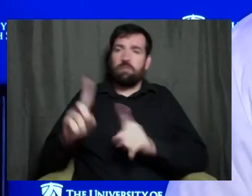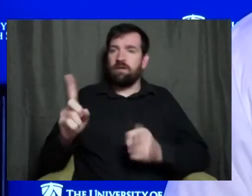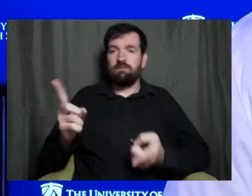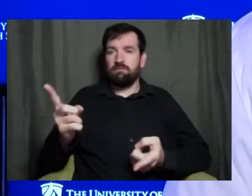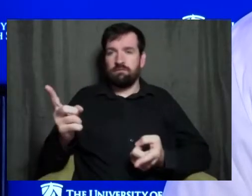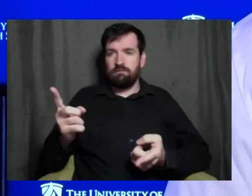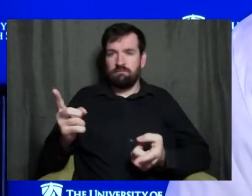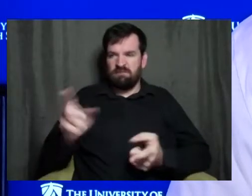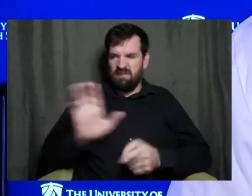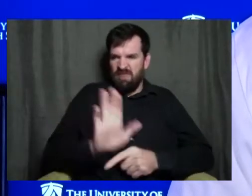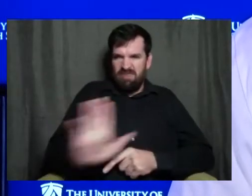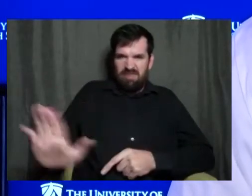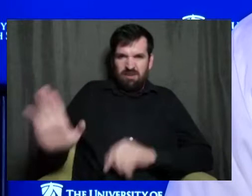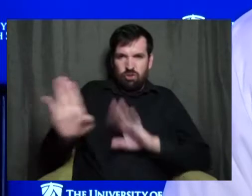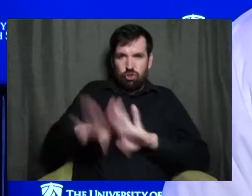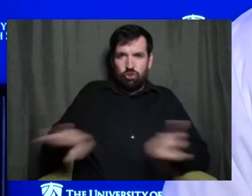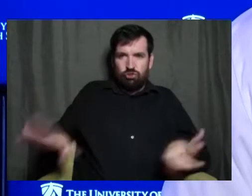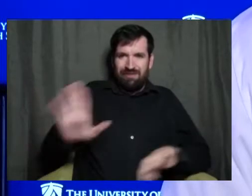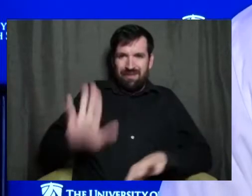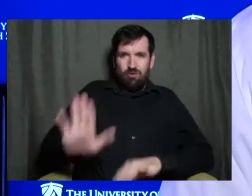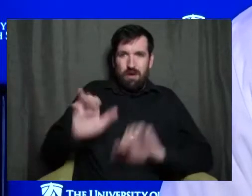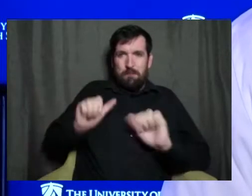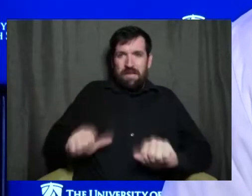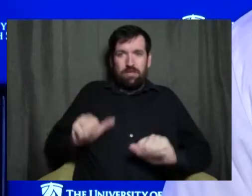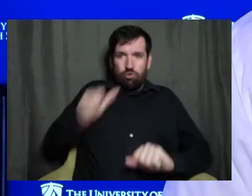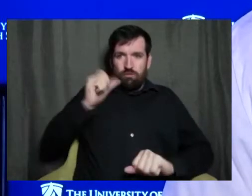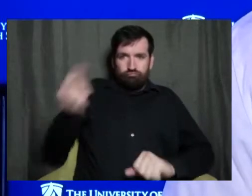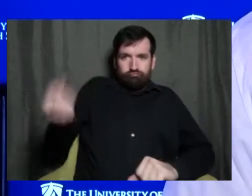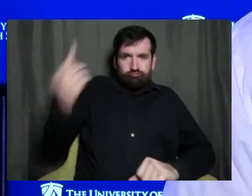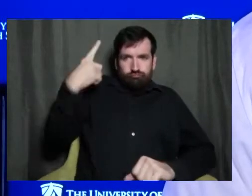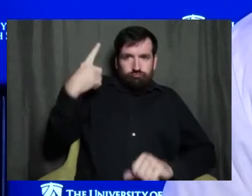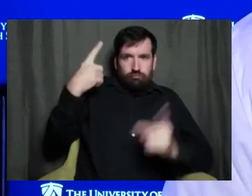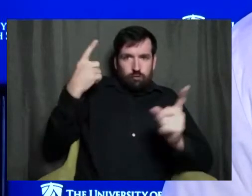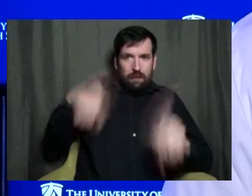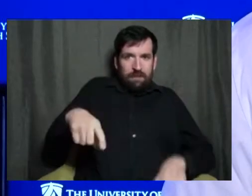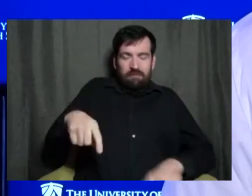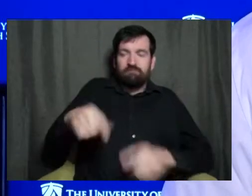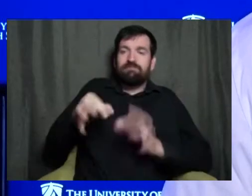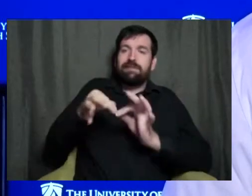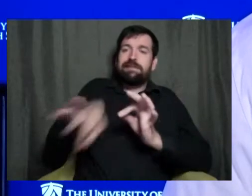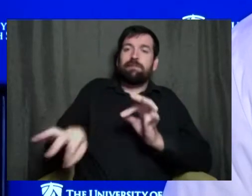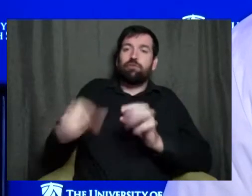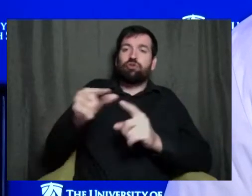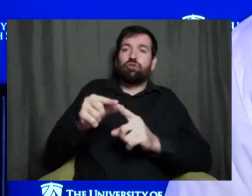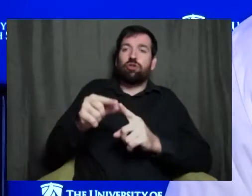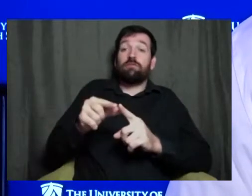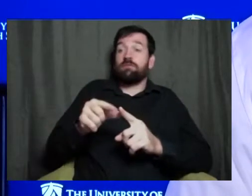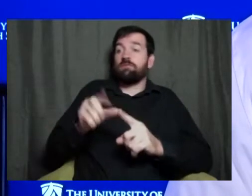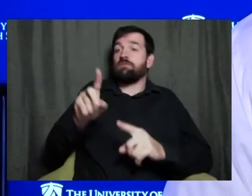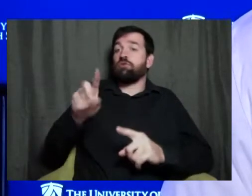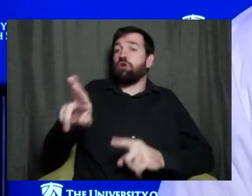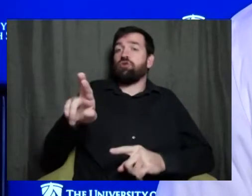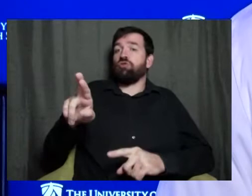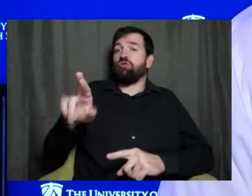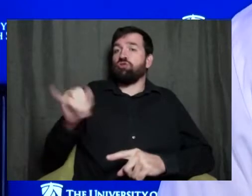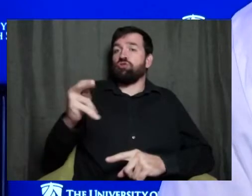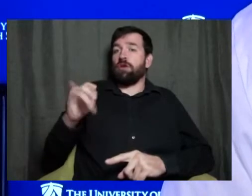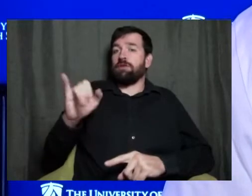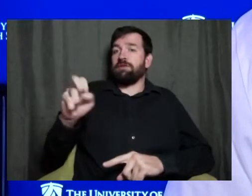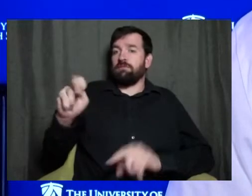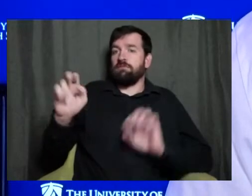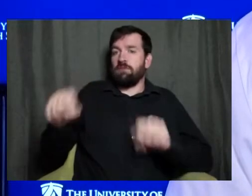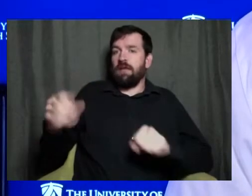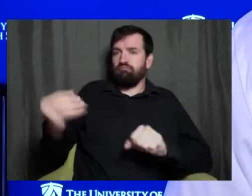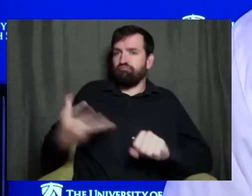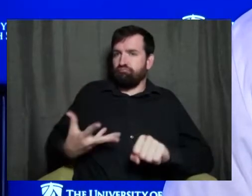children to really understand what's going on? I think simple terms, and certainly Dr. Johnson can correct me, but the kids